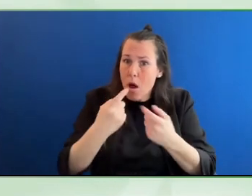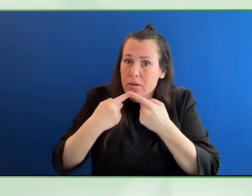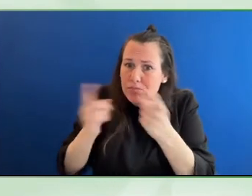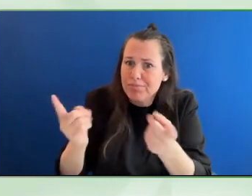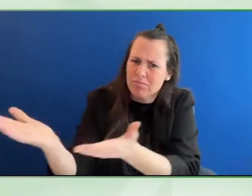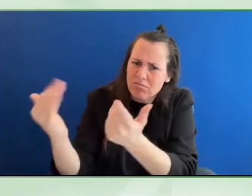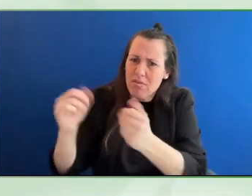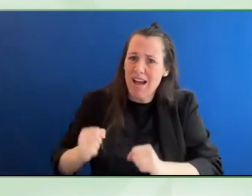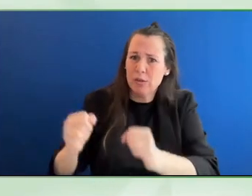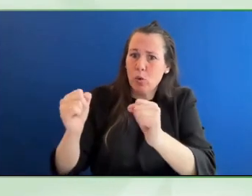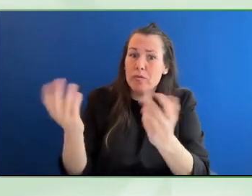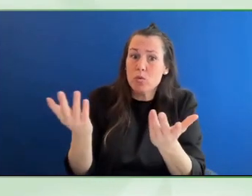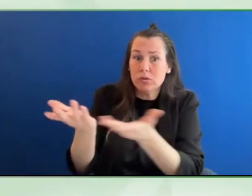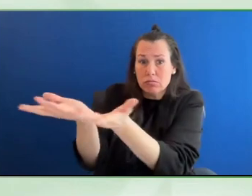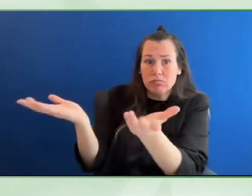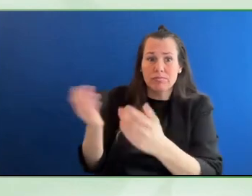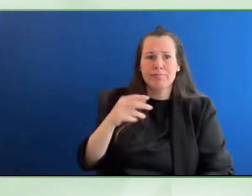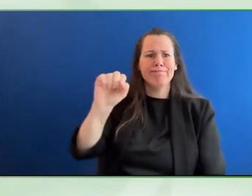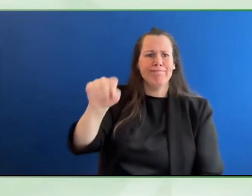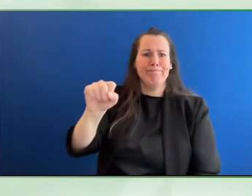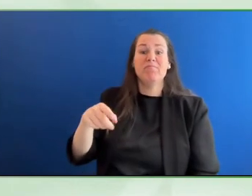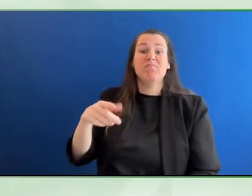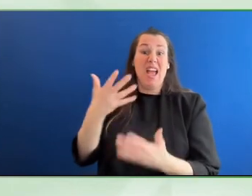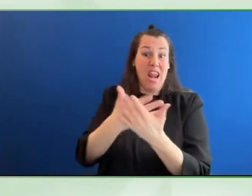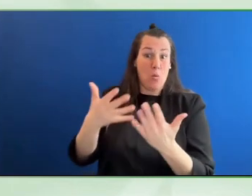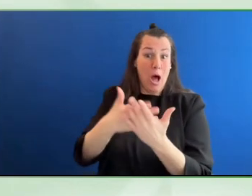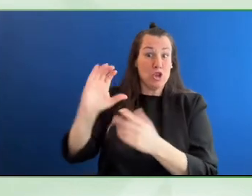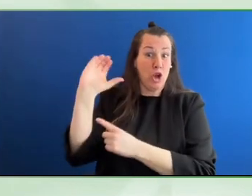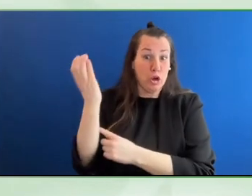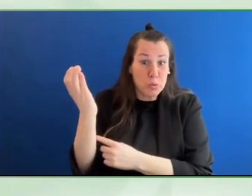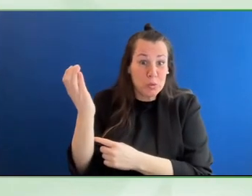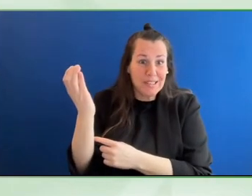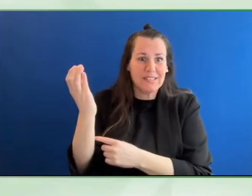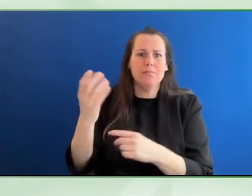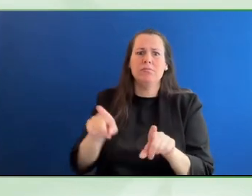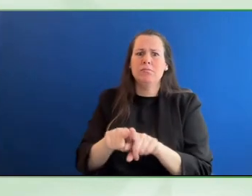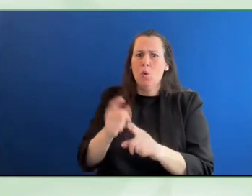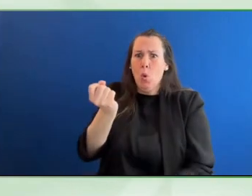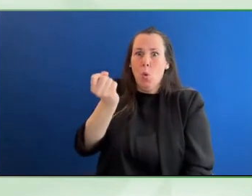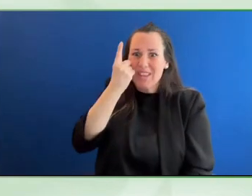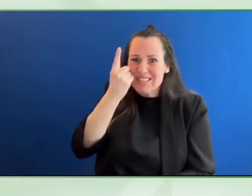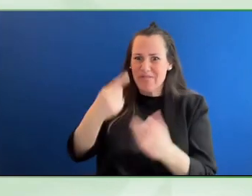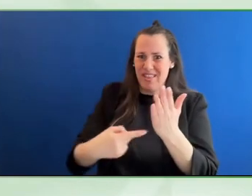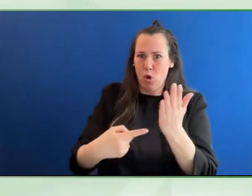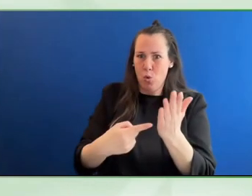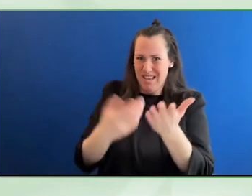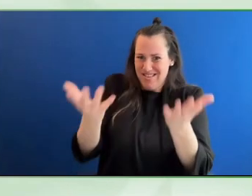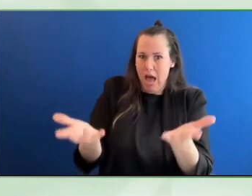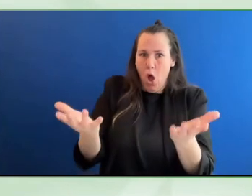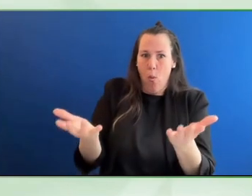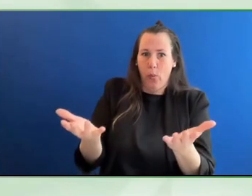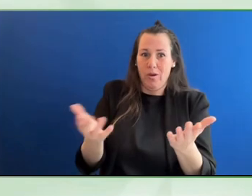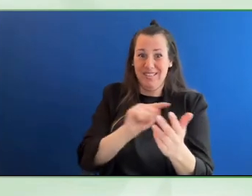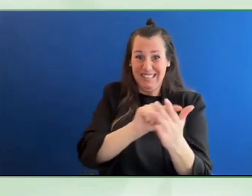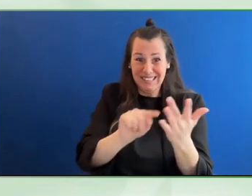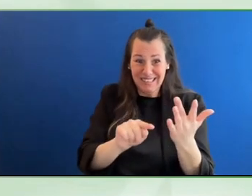solve the problem, not sell a product. Well, yeah, we're selling it for free, so no, the goal is to solve